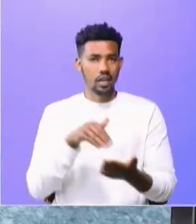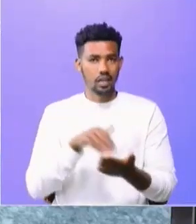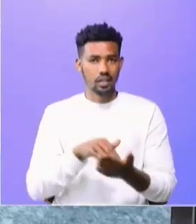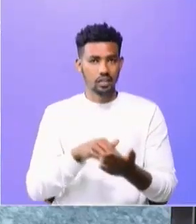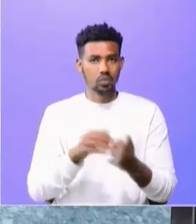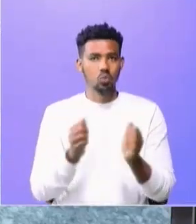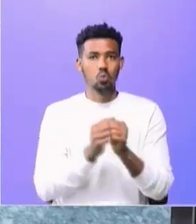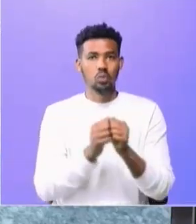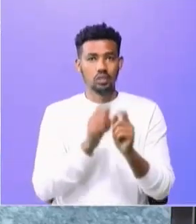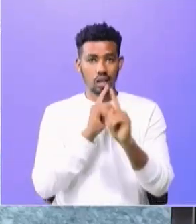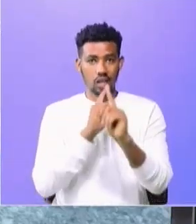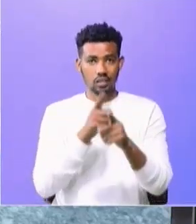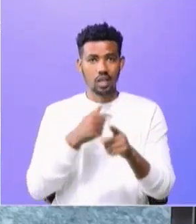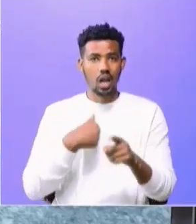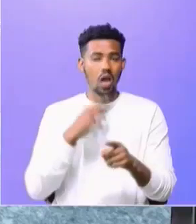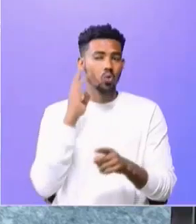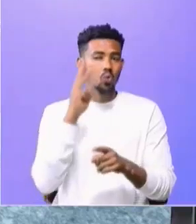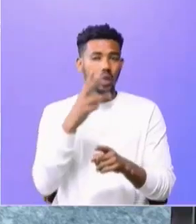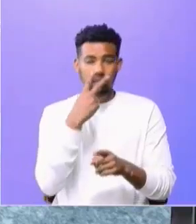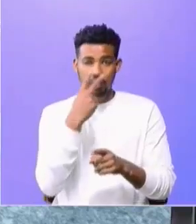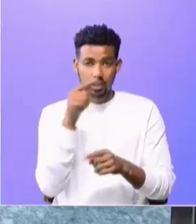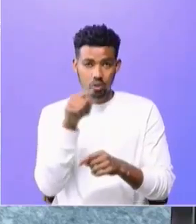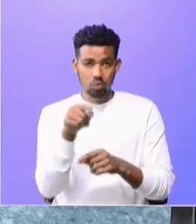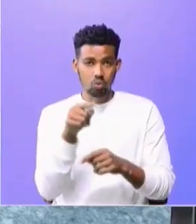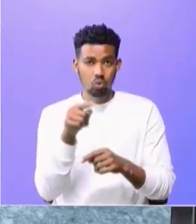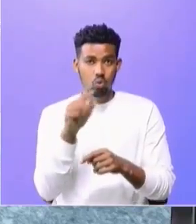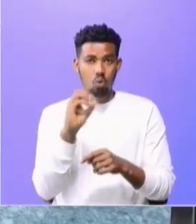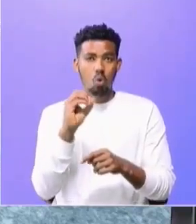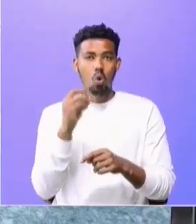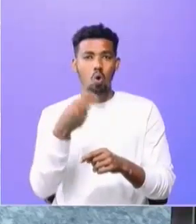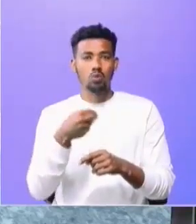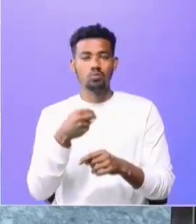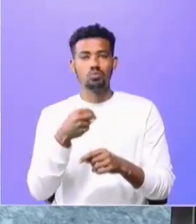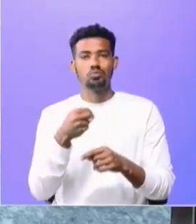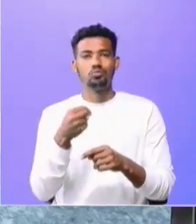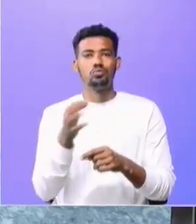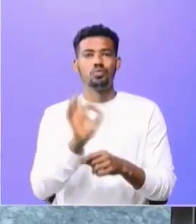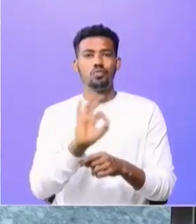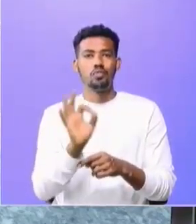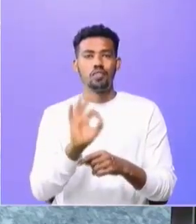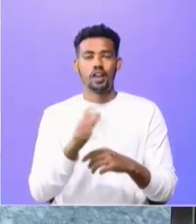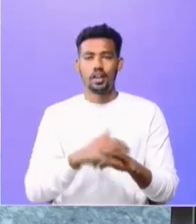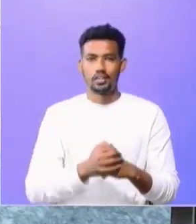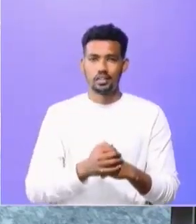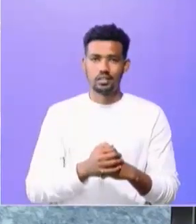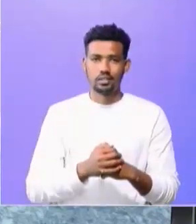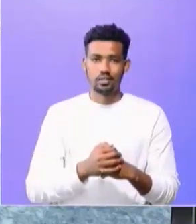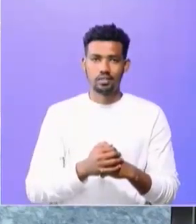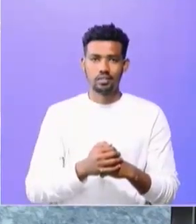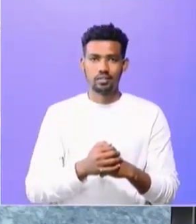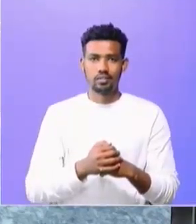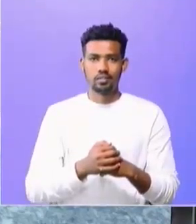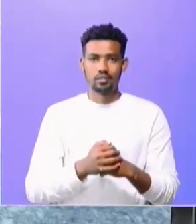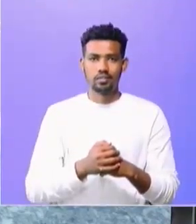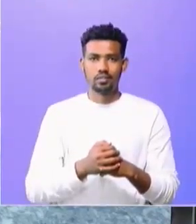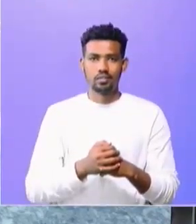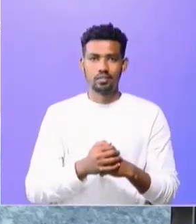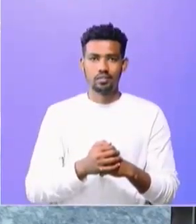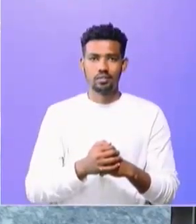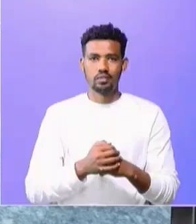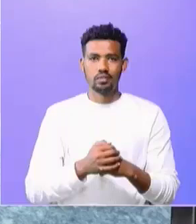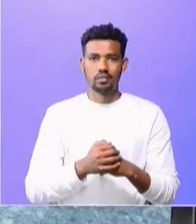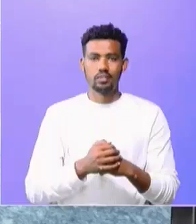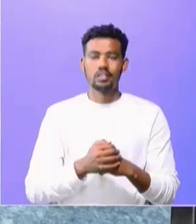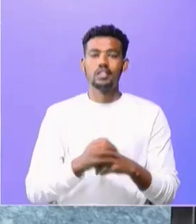answer. I will see you on Friday. I will see you on Friday.